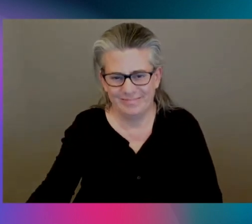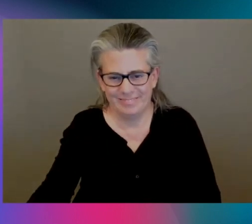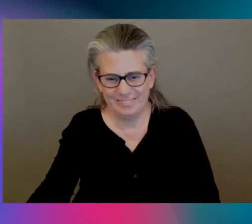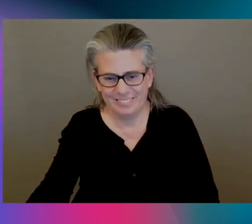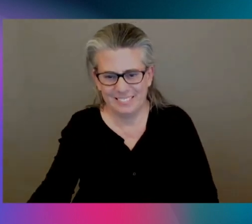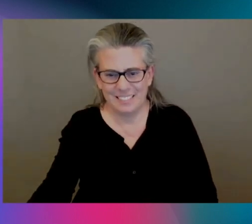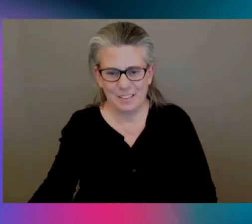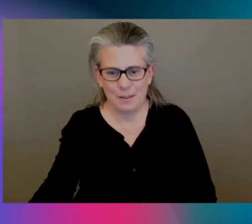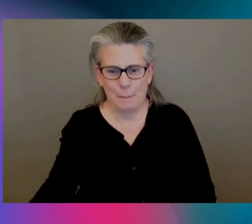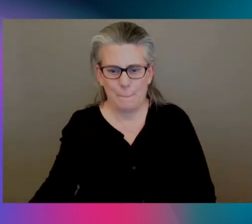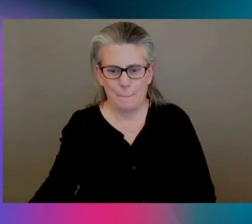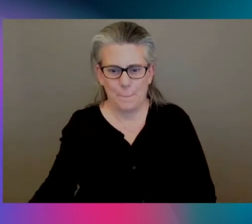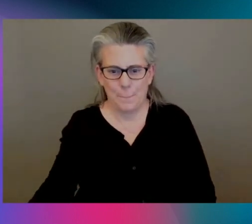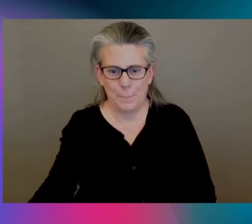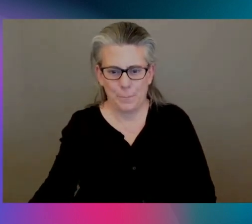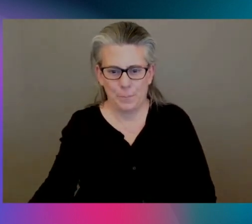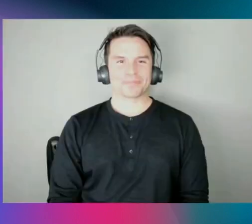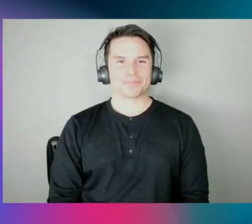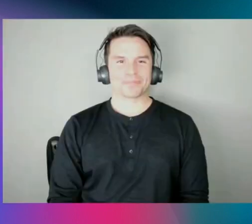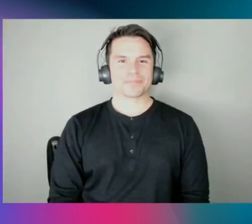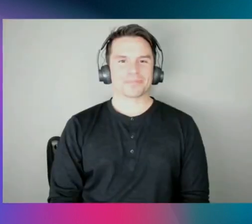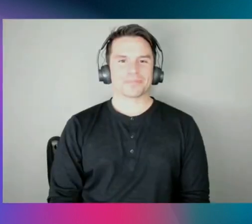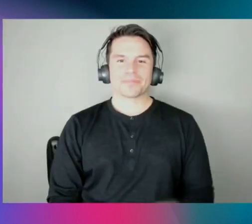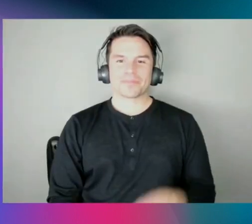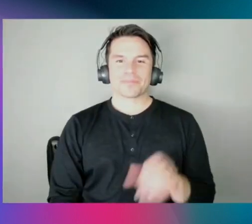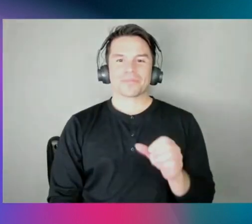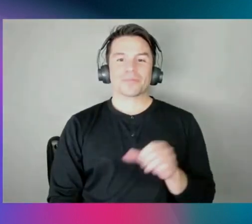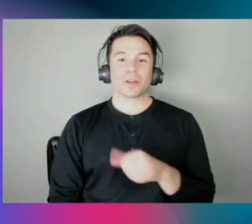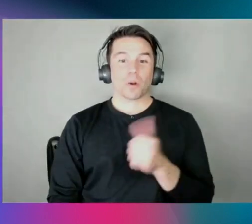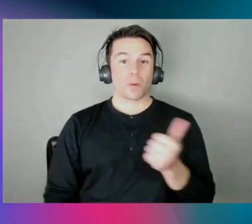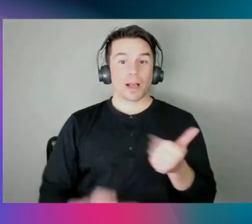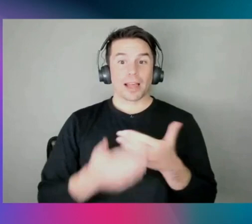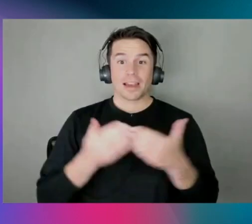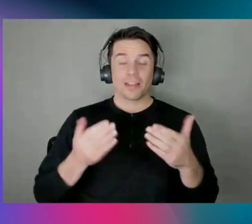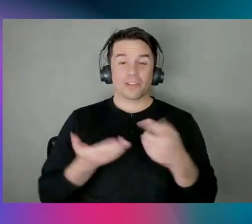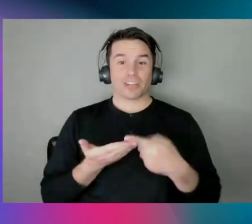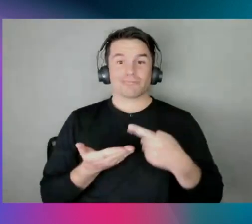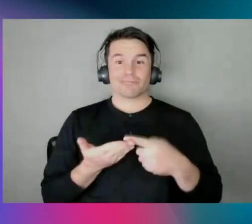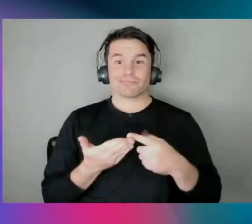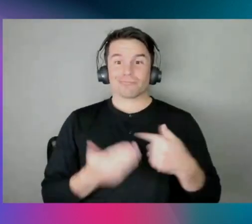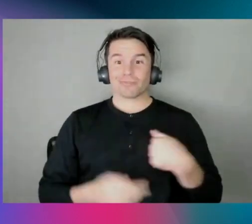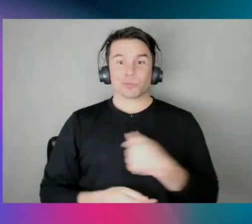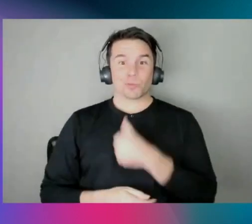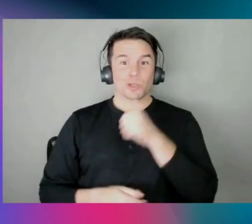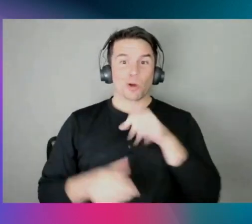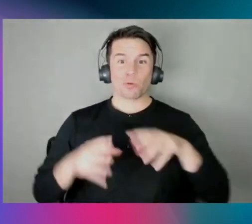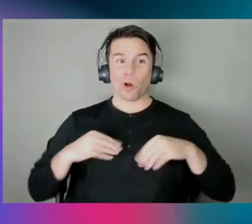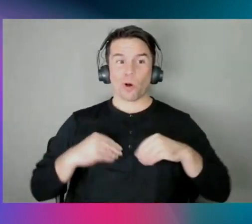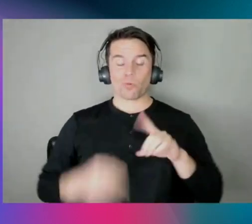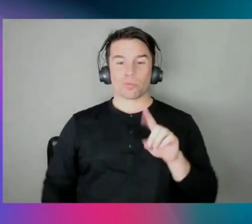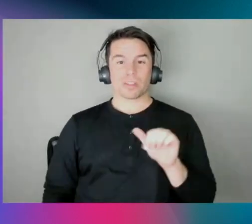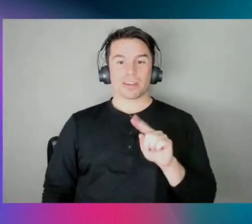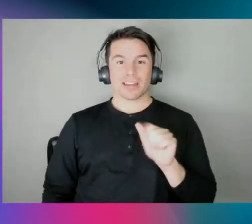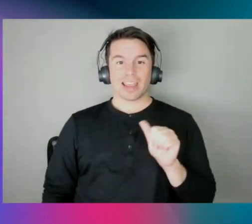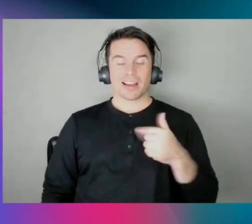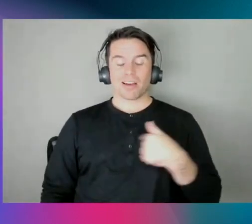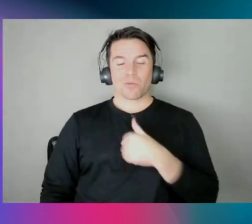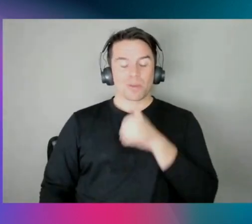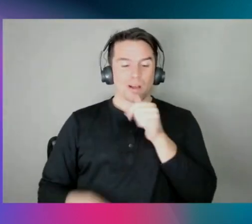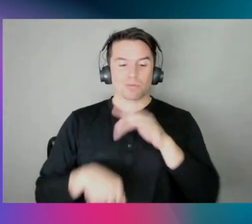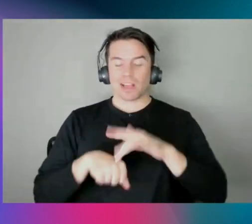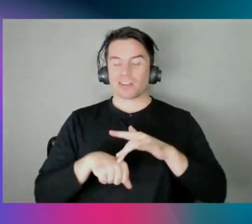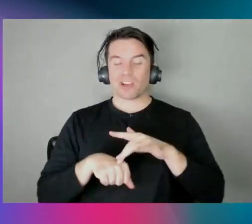third party, right? So we don't even touch the data, right? So so this is a great place to